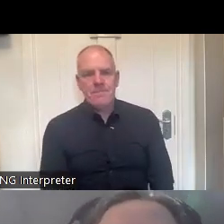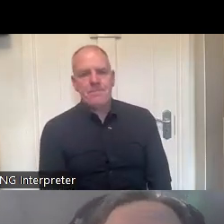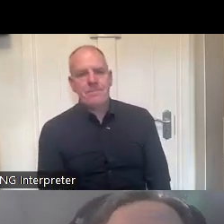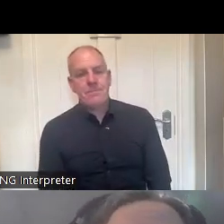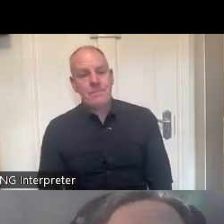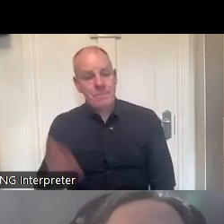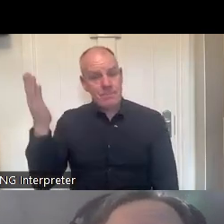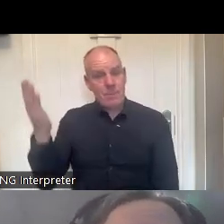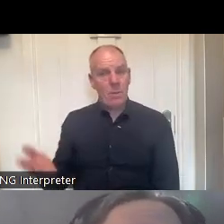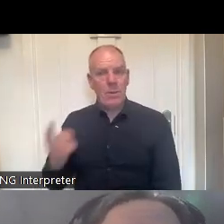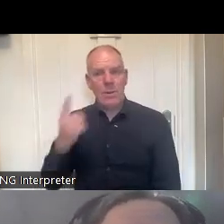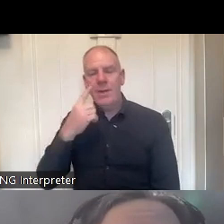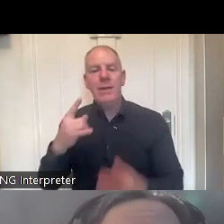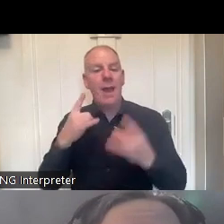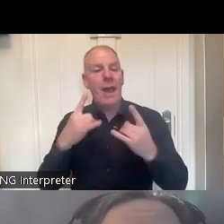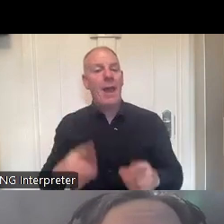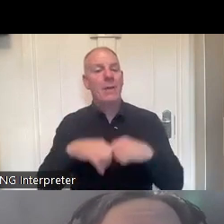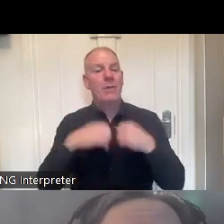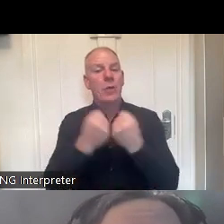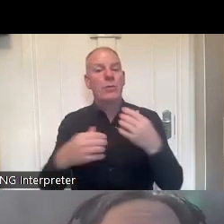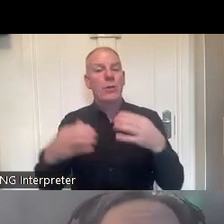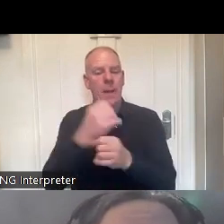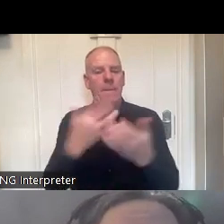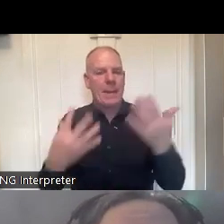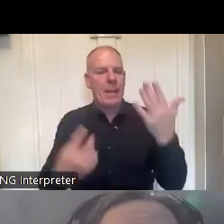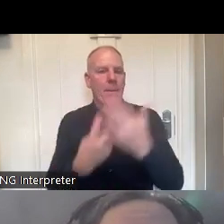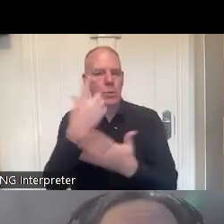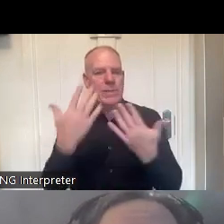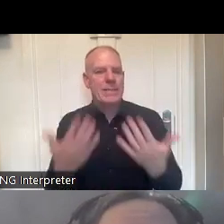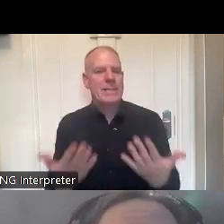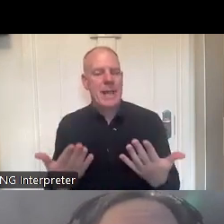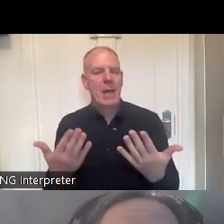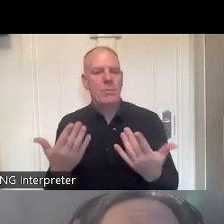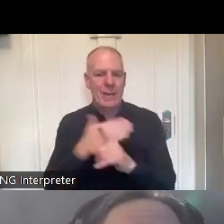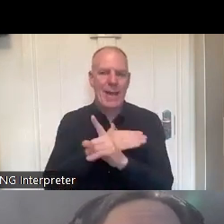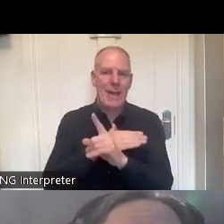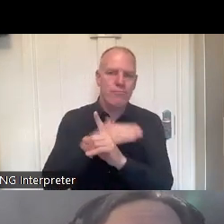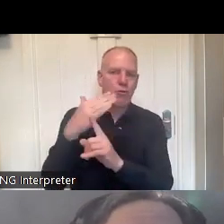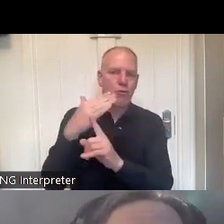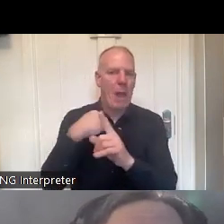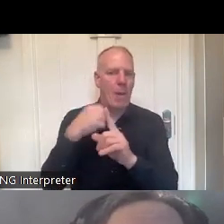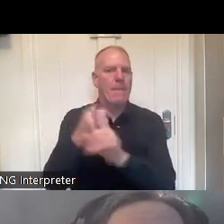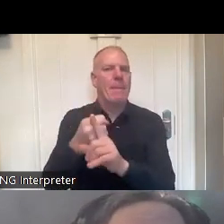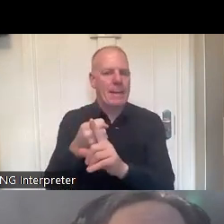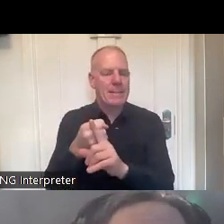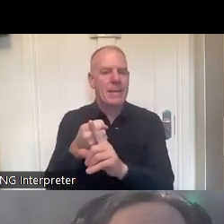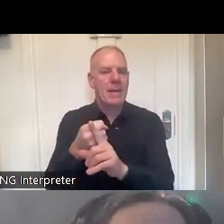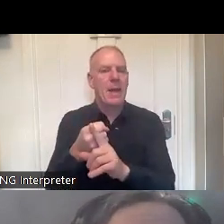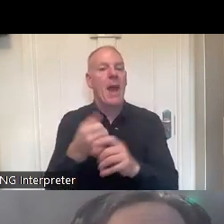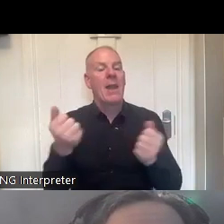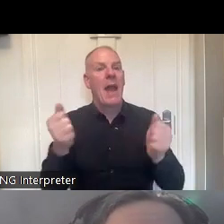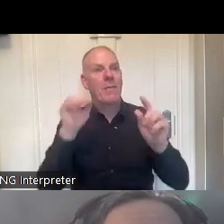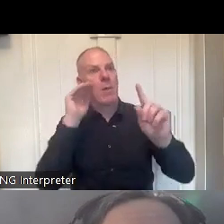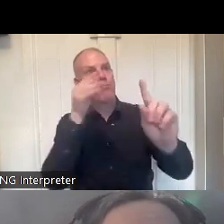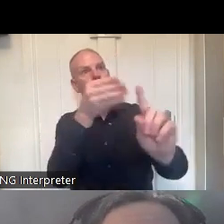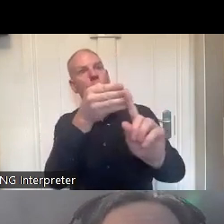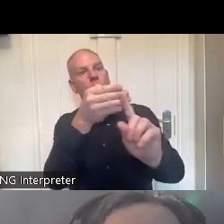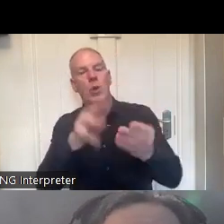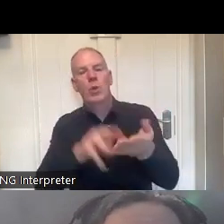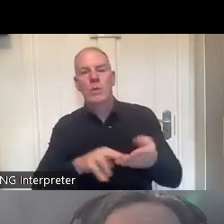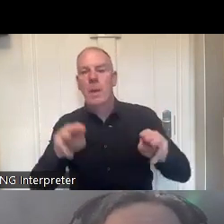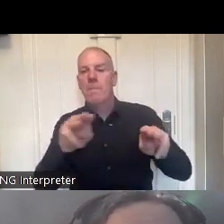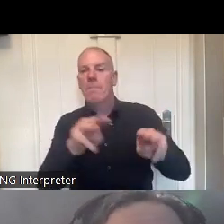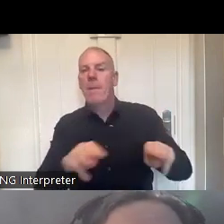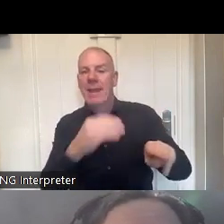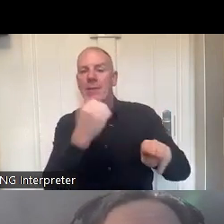But in health and social care, however, we have a huge opportunity to increase the impact we have, and taking a population health approach to enhance how